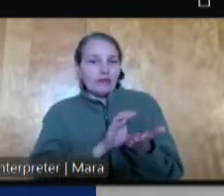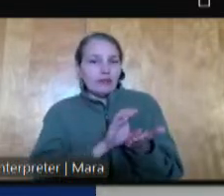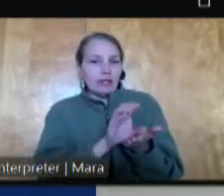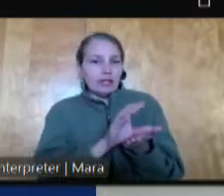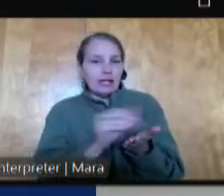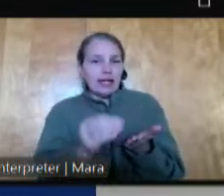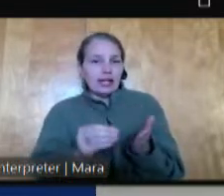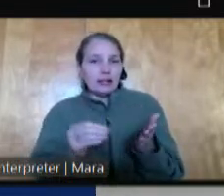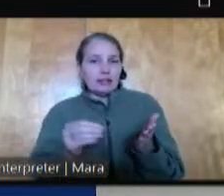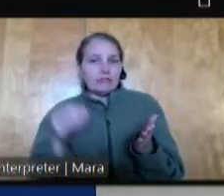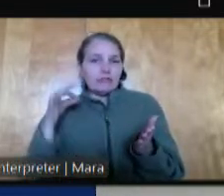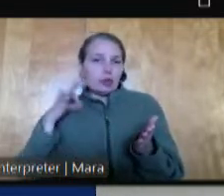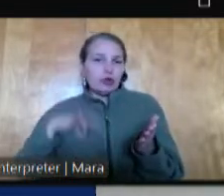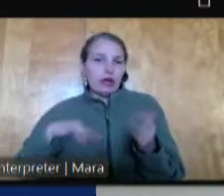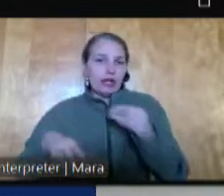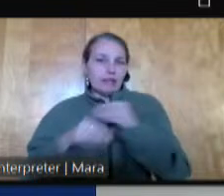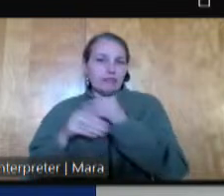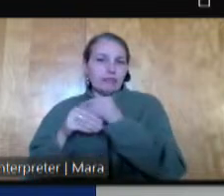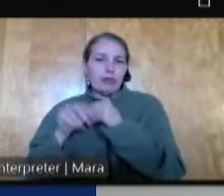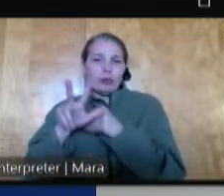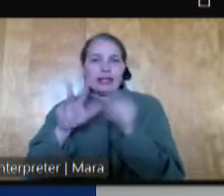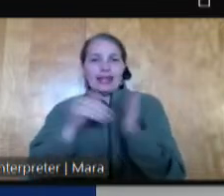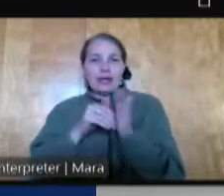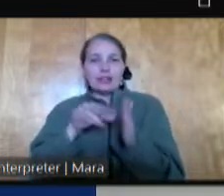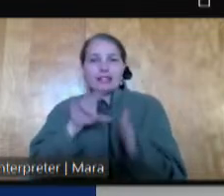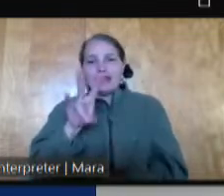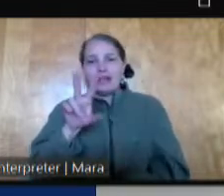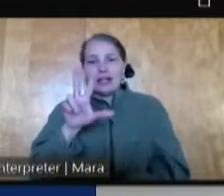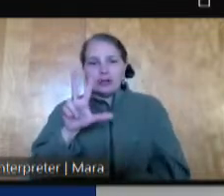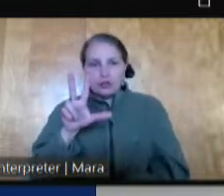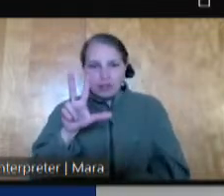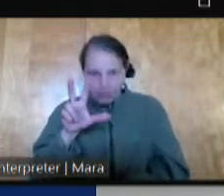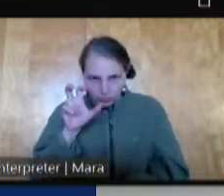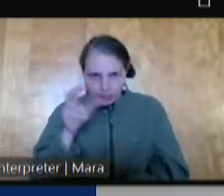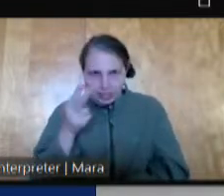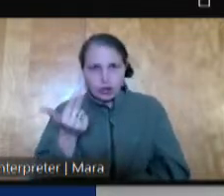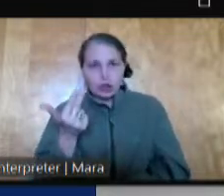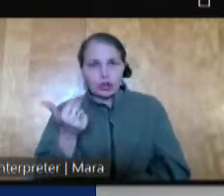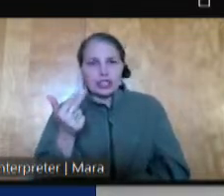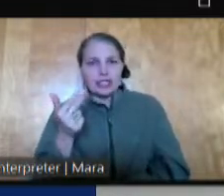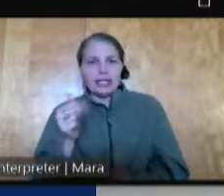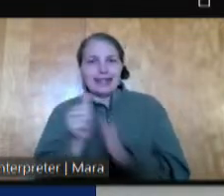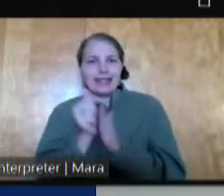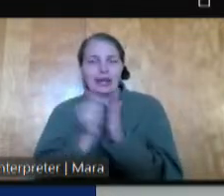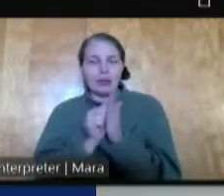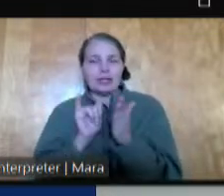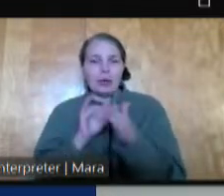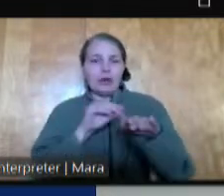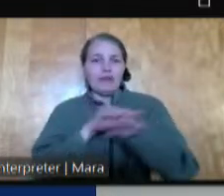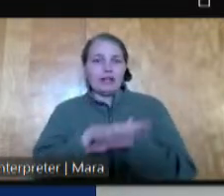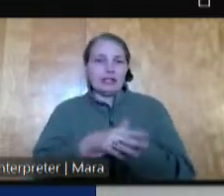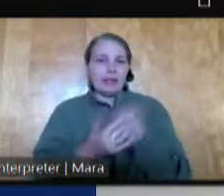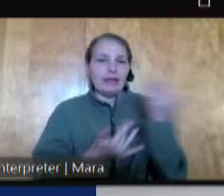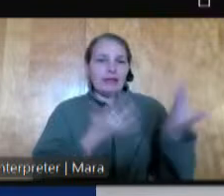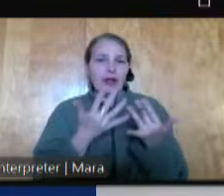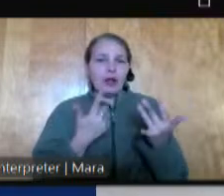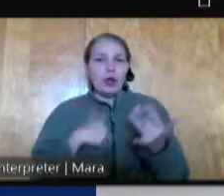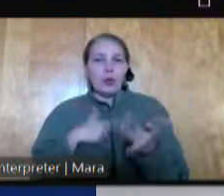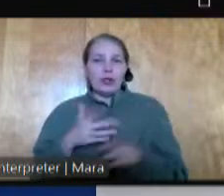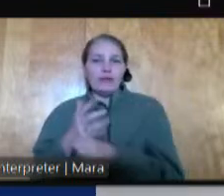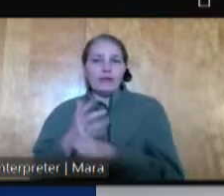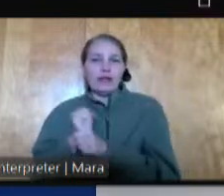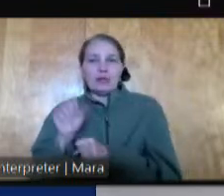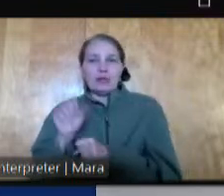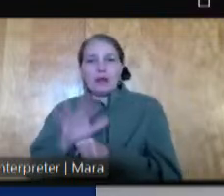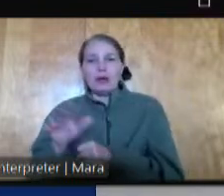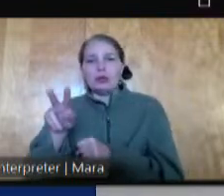accounts that were affected by the fire. We've only received about 1,200 communications from customers for closures. The rest were done